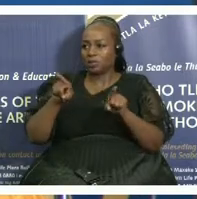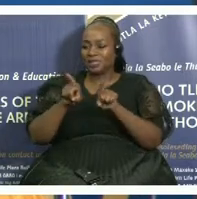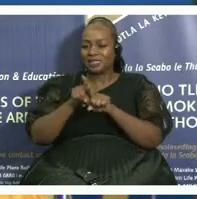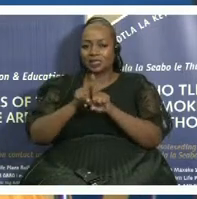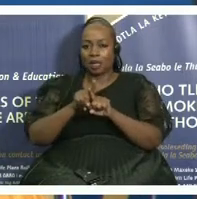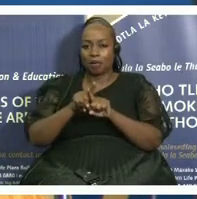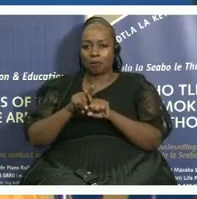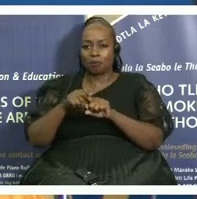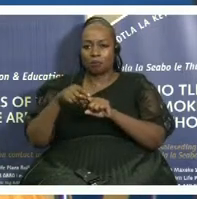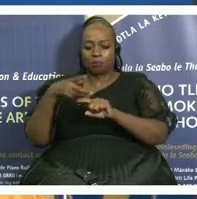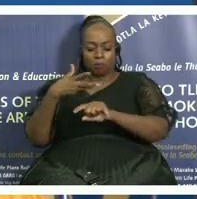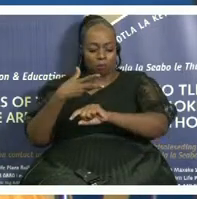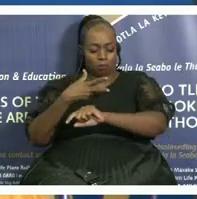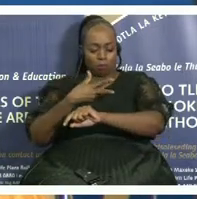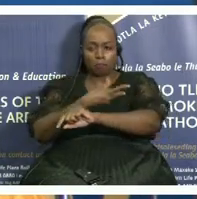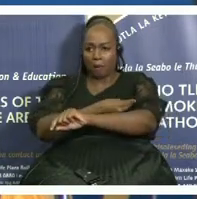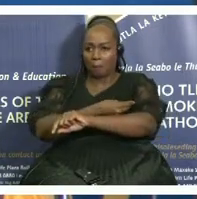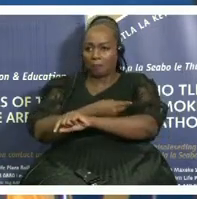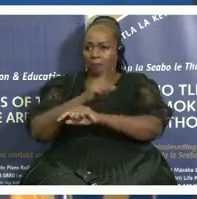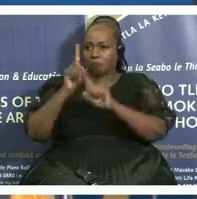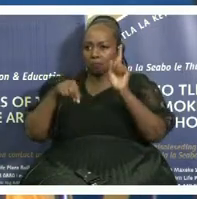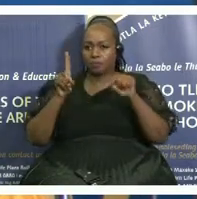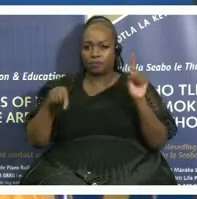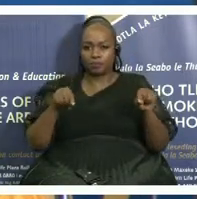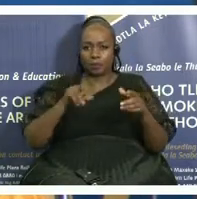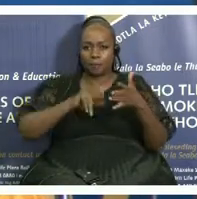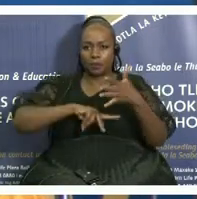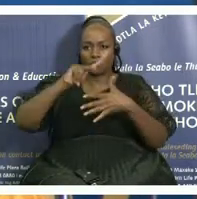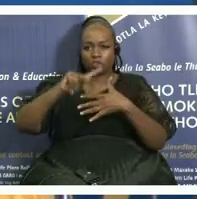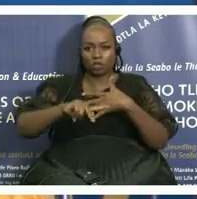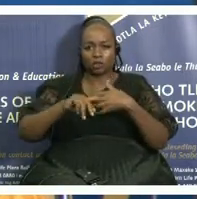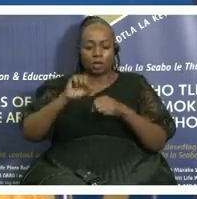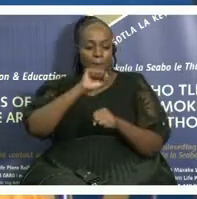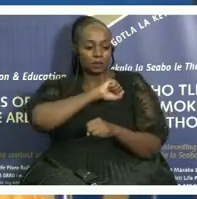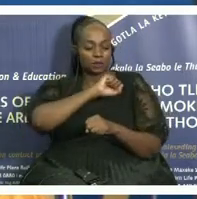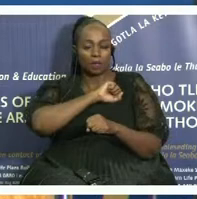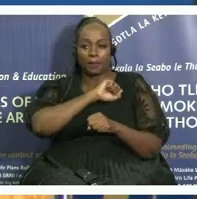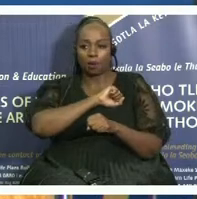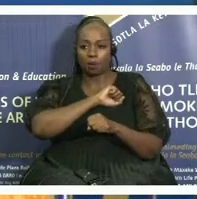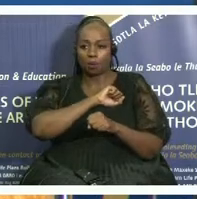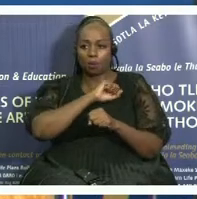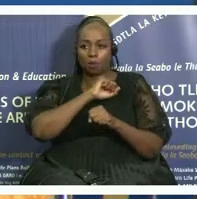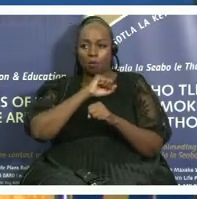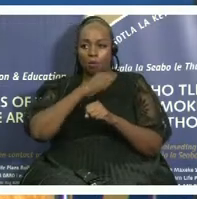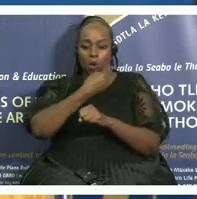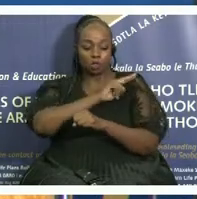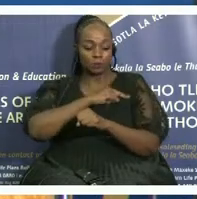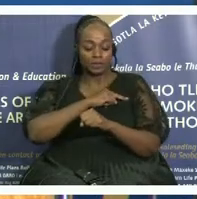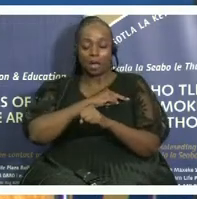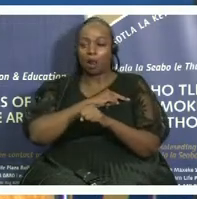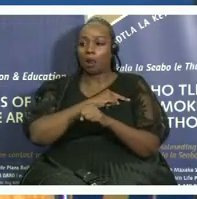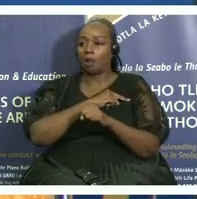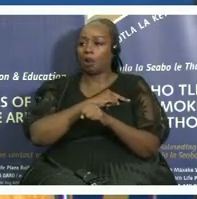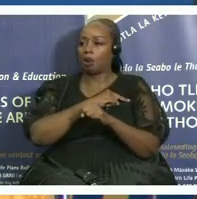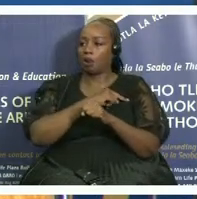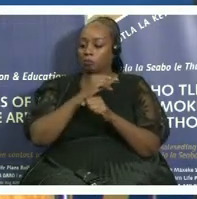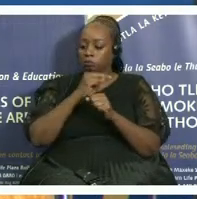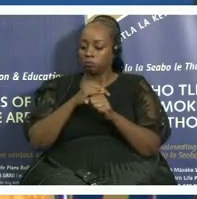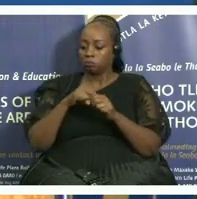Hospital, doctor's accommodation at Butabelo Hospital, Bupilon Clinic